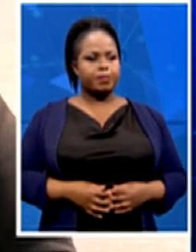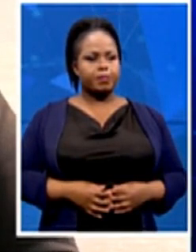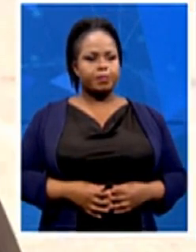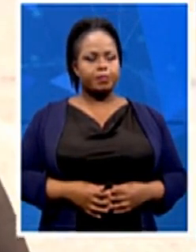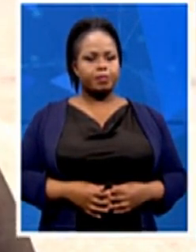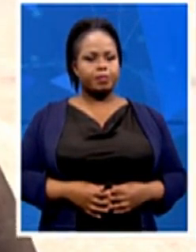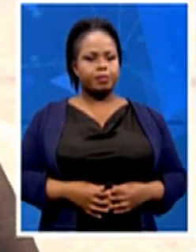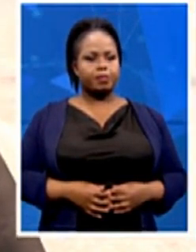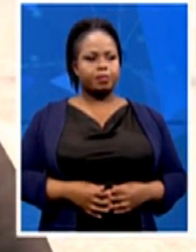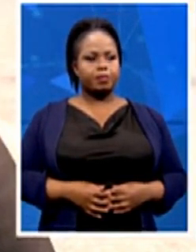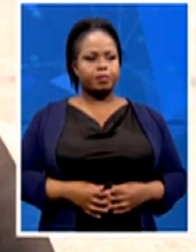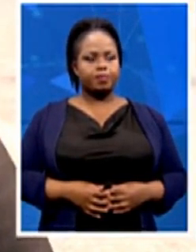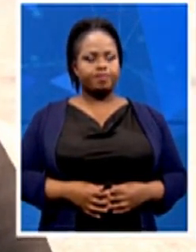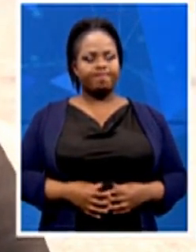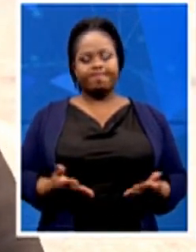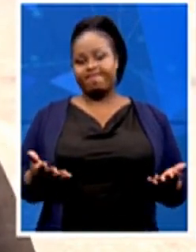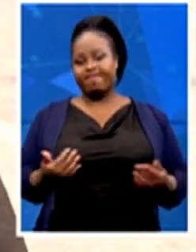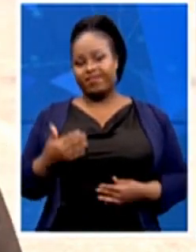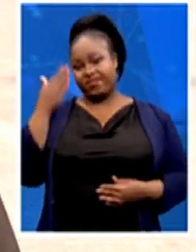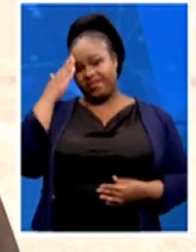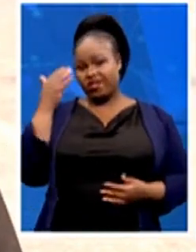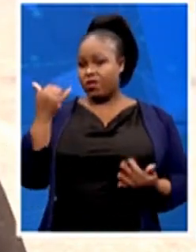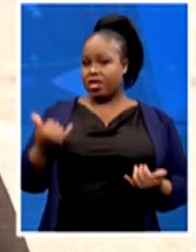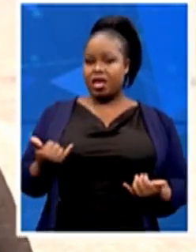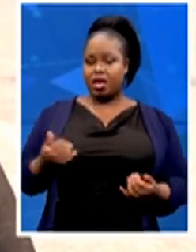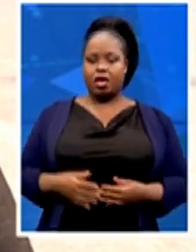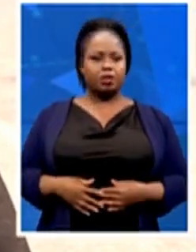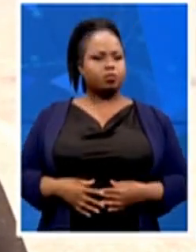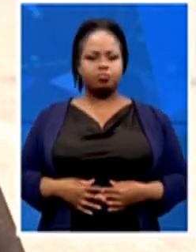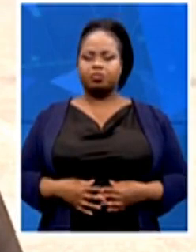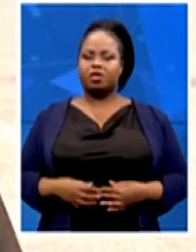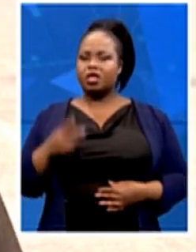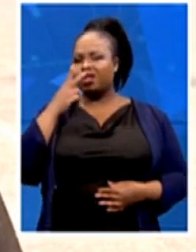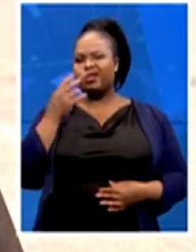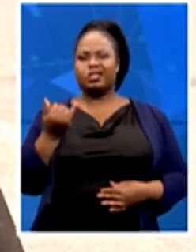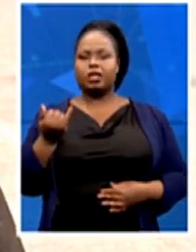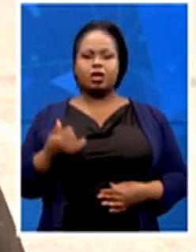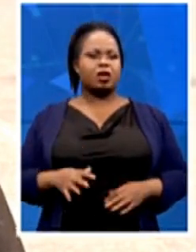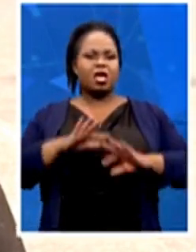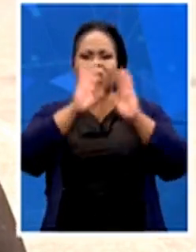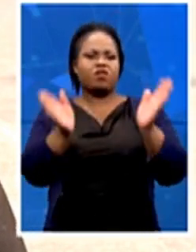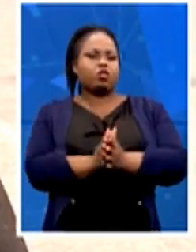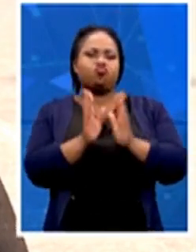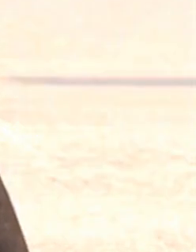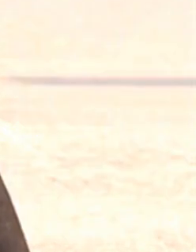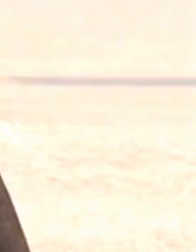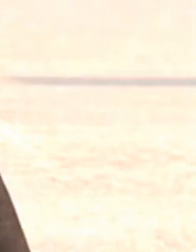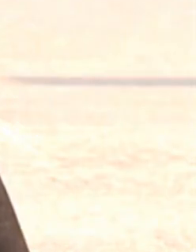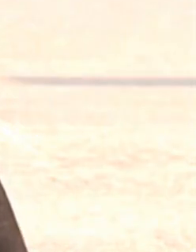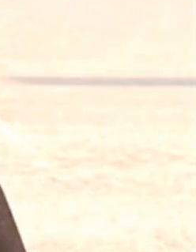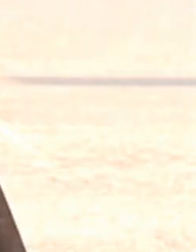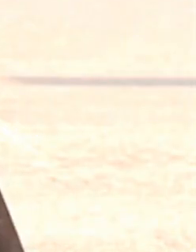At this stage, it seems as though it's business as usual. They are still manning the entrances and they are